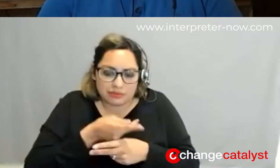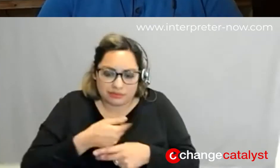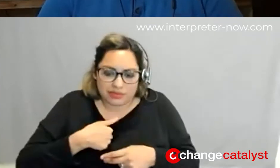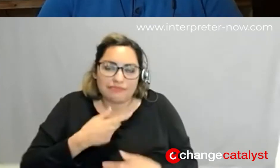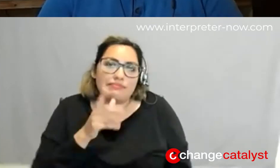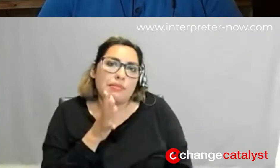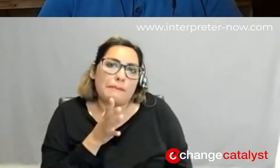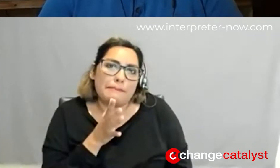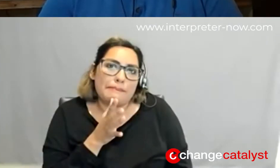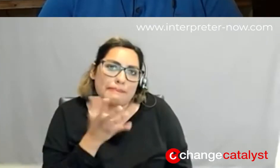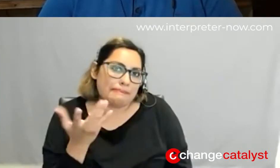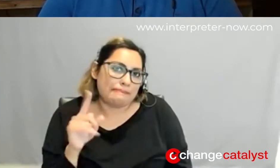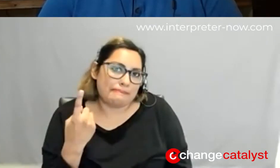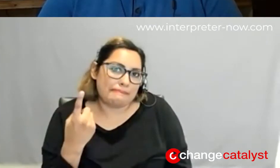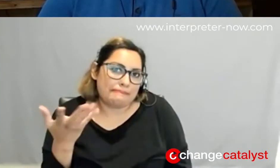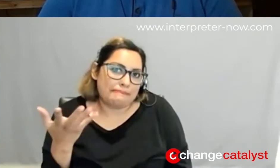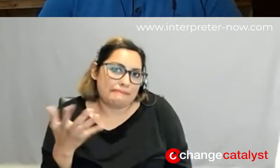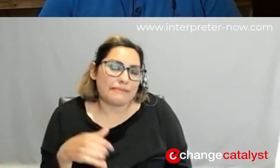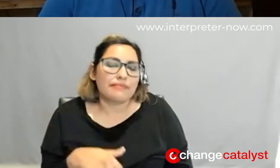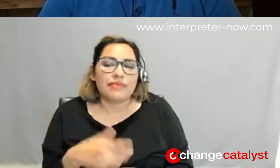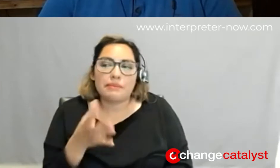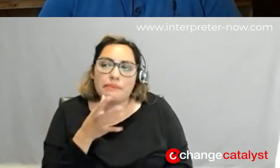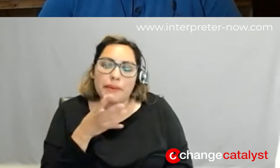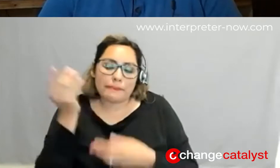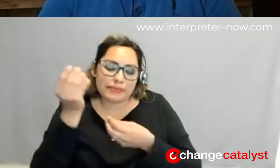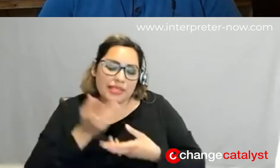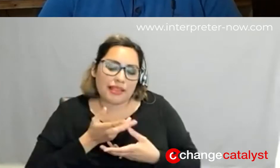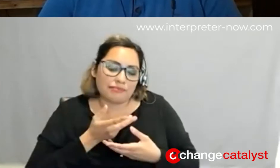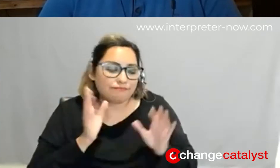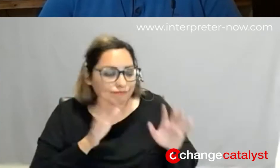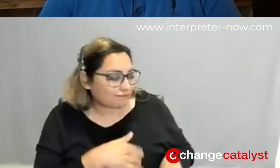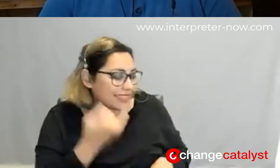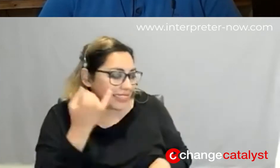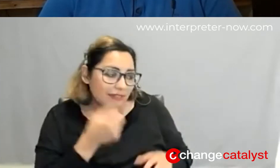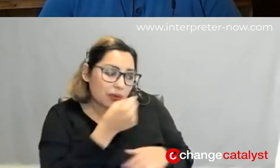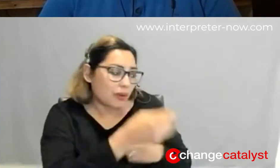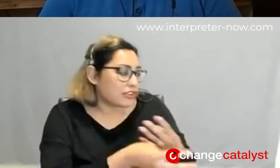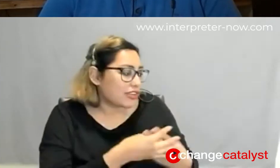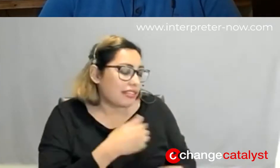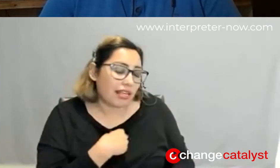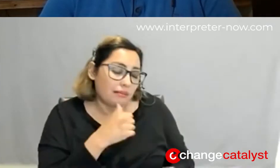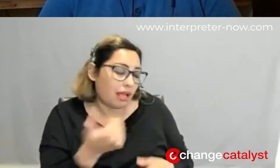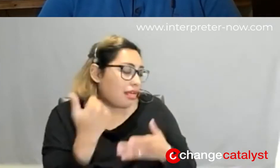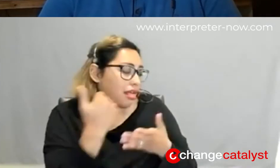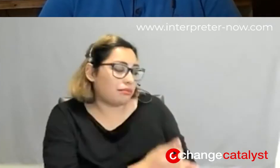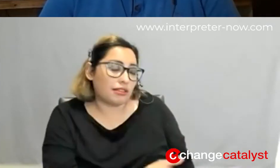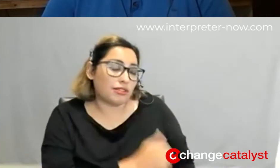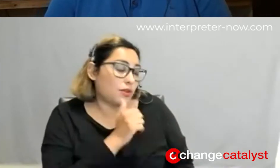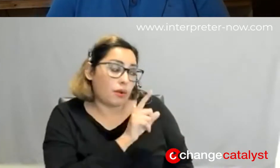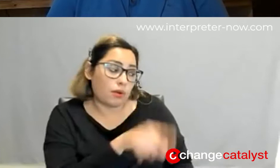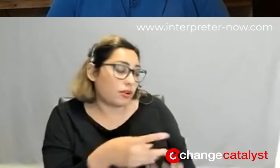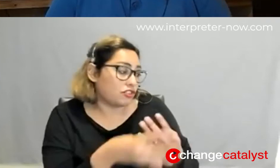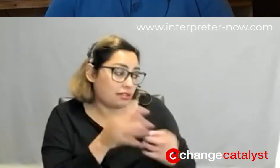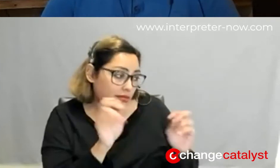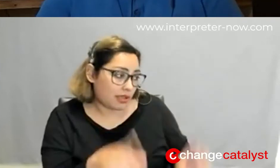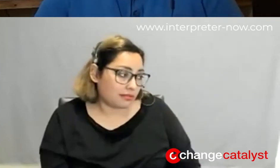Mm-hmm. And the only real thing she said to us was, look, if you go to jail, I'm not bailing you out. So don't end up in jail.